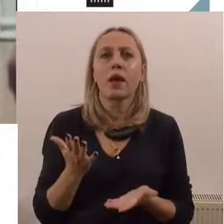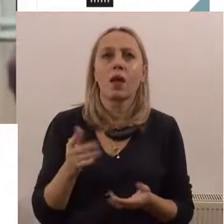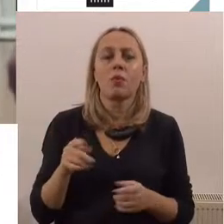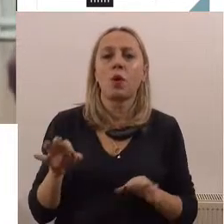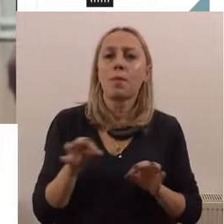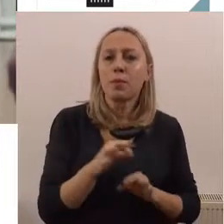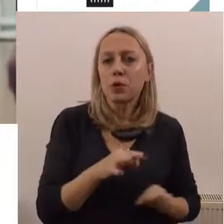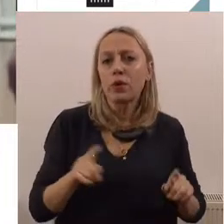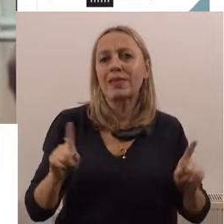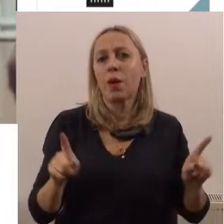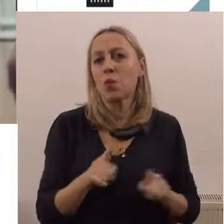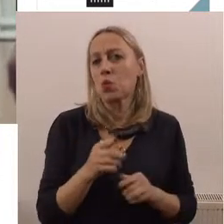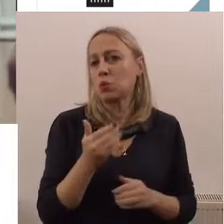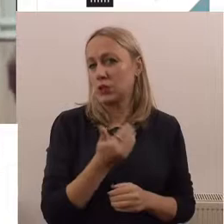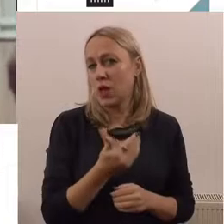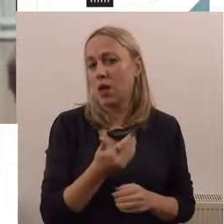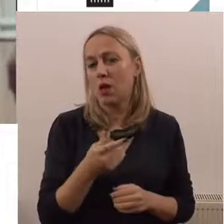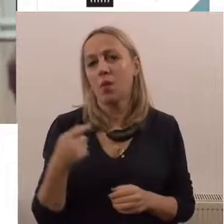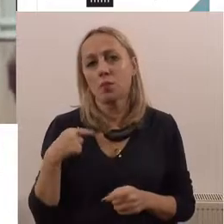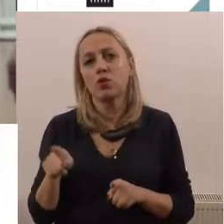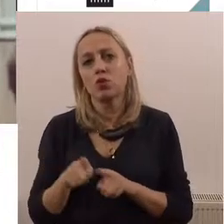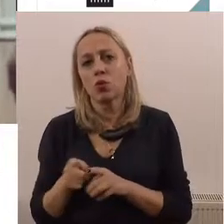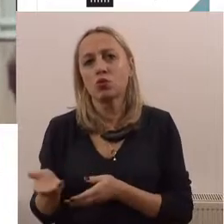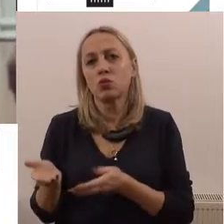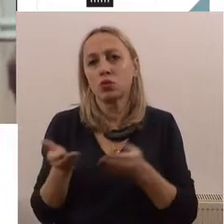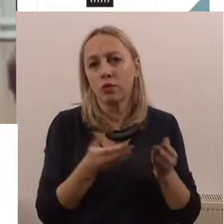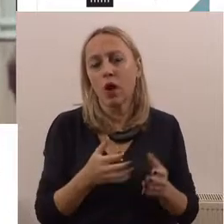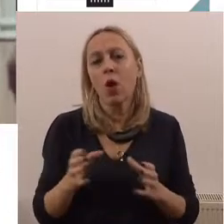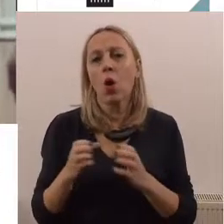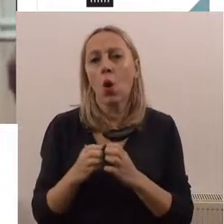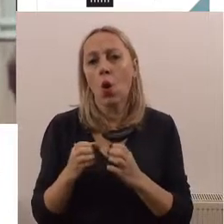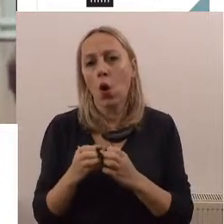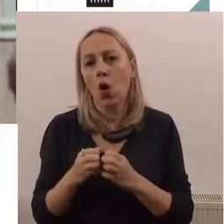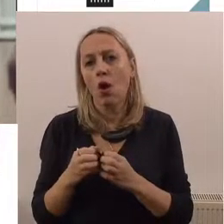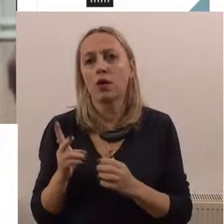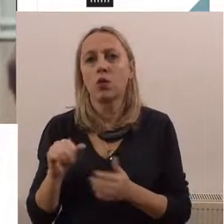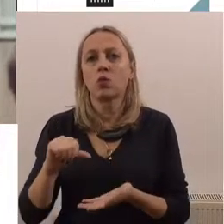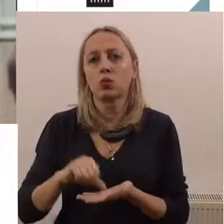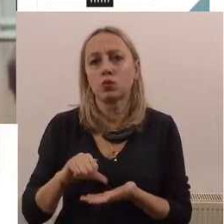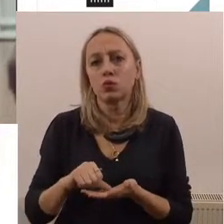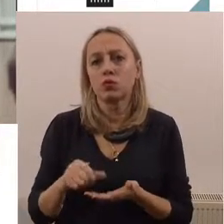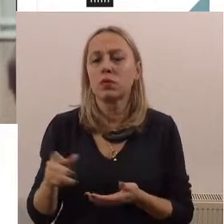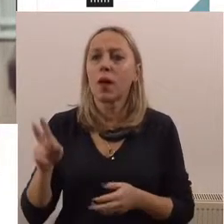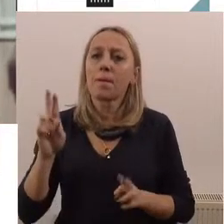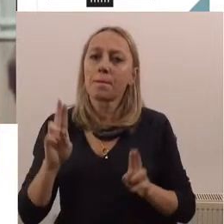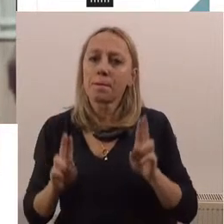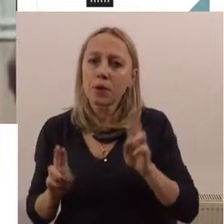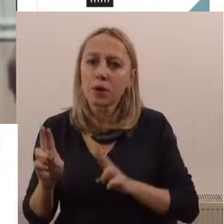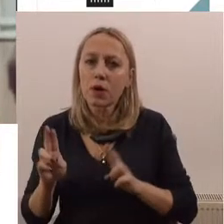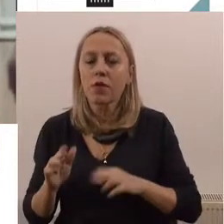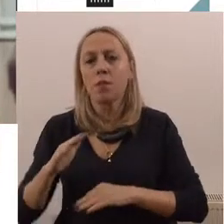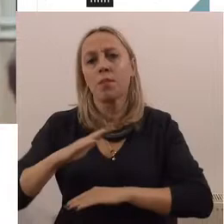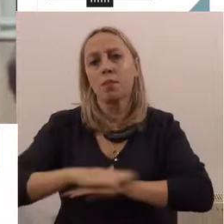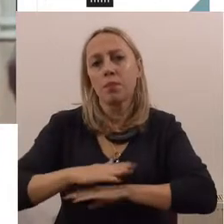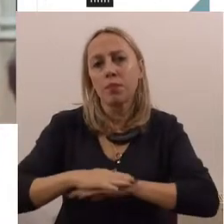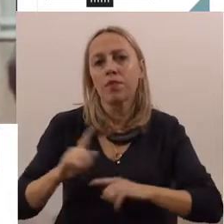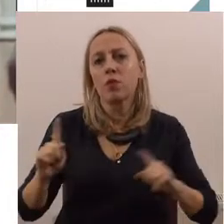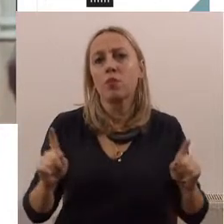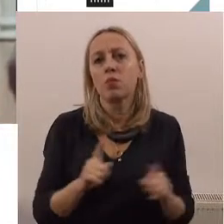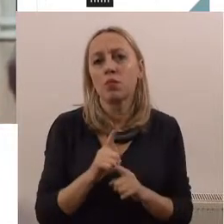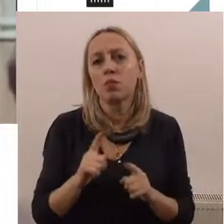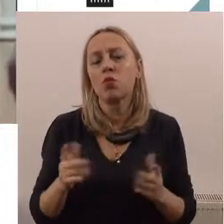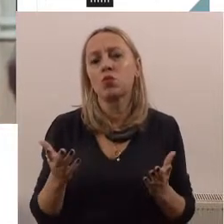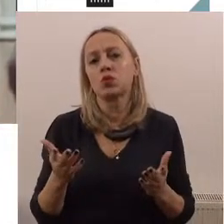when we are preparing certain projects for the museum, we always engage our staff